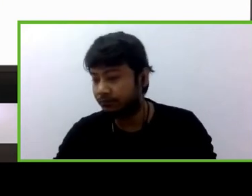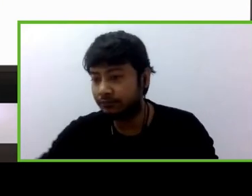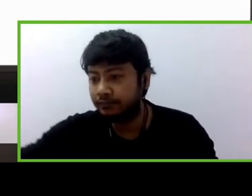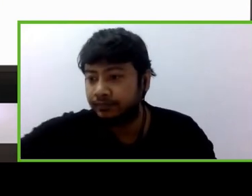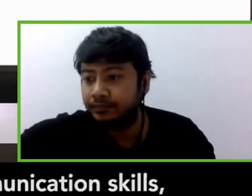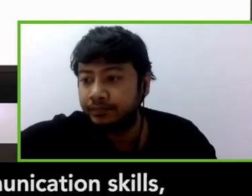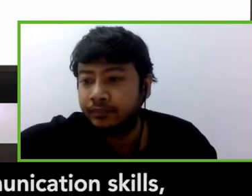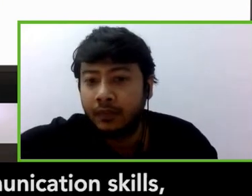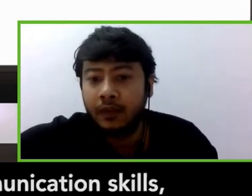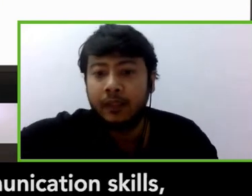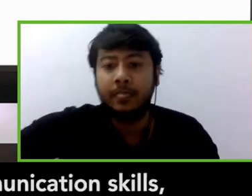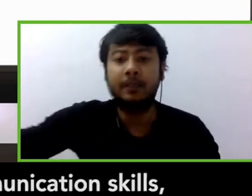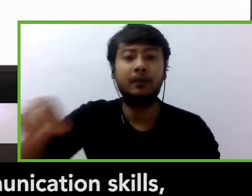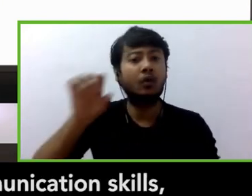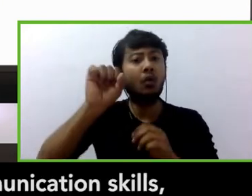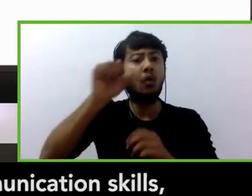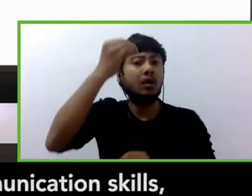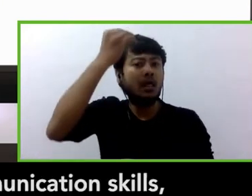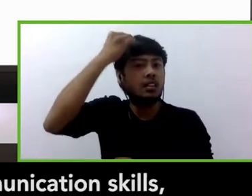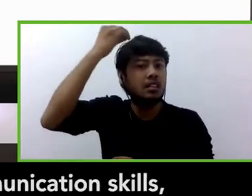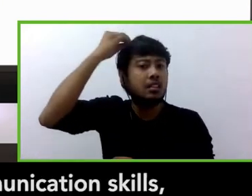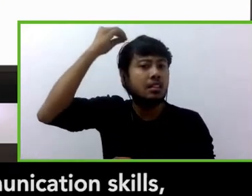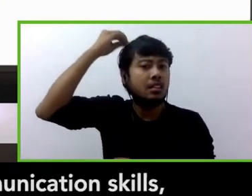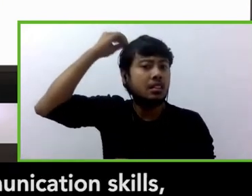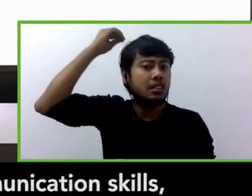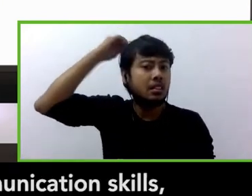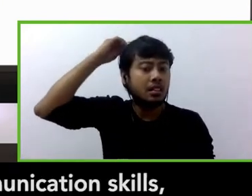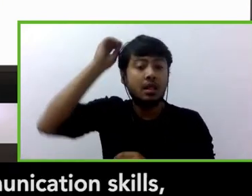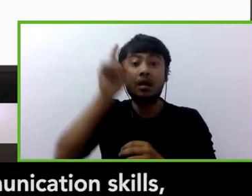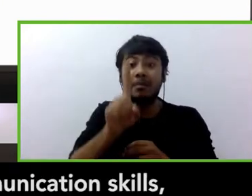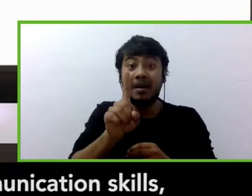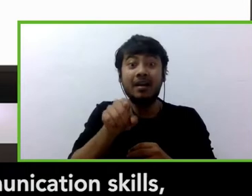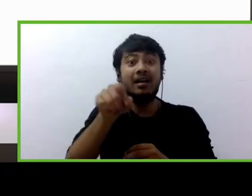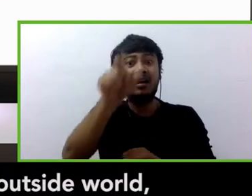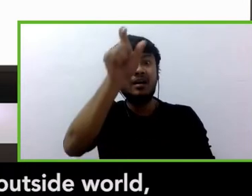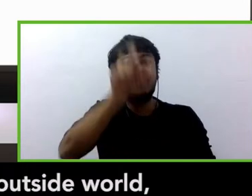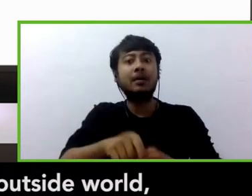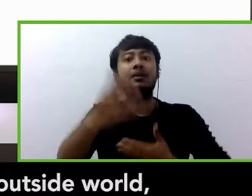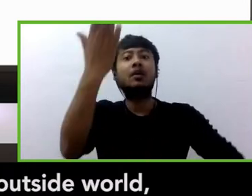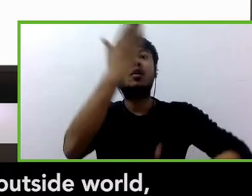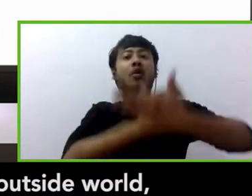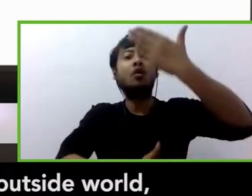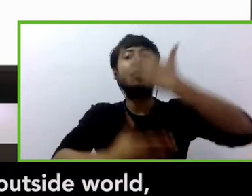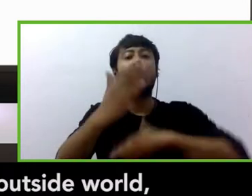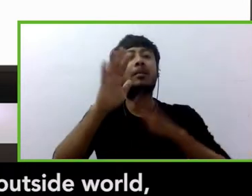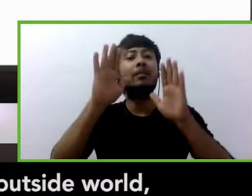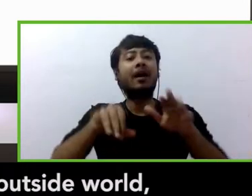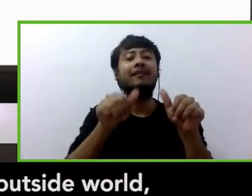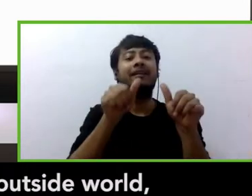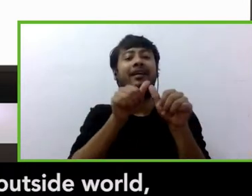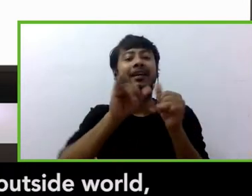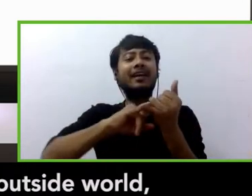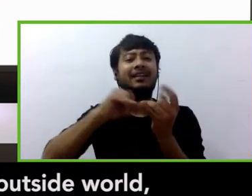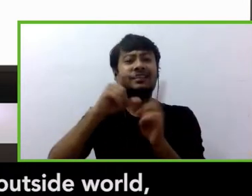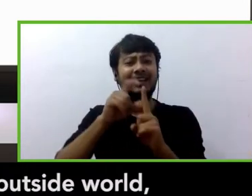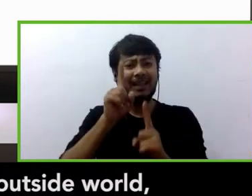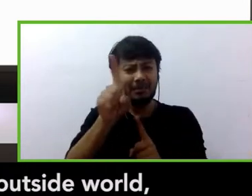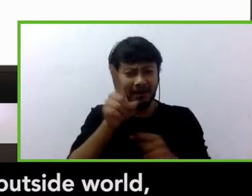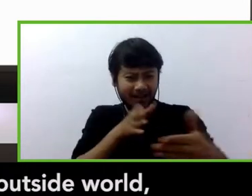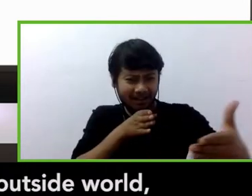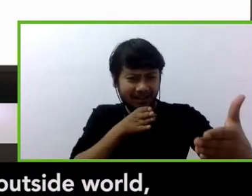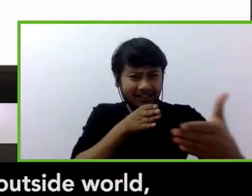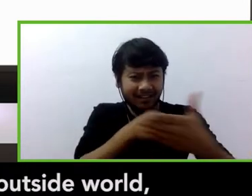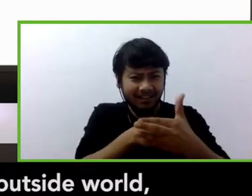autistic. Despite the disorder, having restricted his communication skills, comprehension, and social interaction with